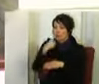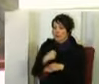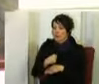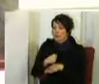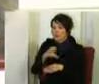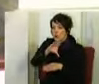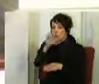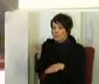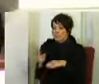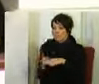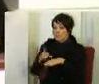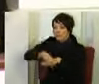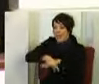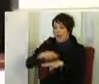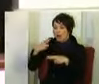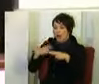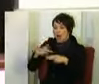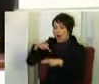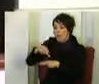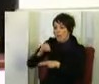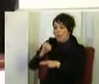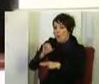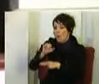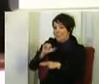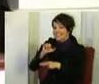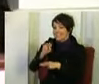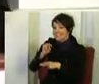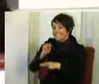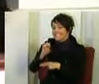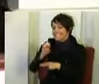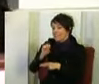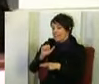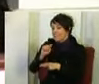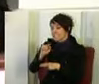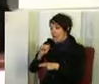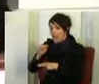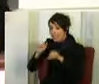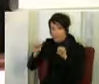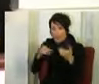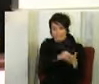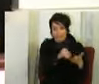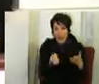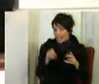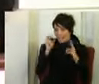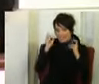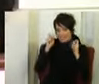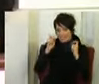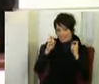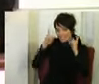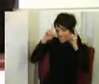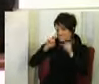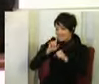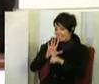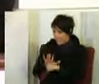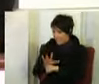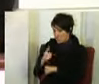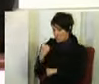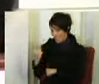And so you can help if you would like to dedicate a poinsettia for Christmas in memory of or in giving thanks for something that's happened in your